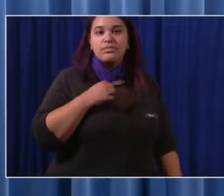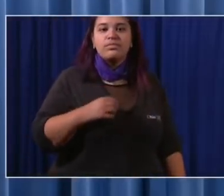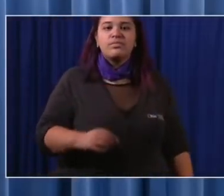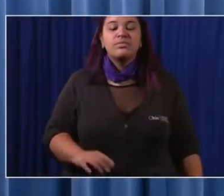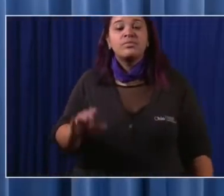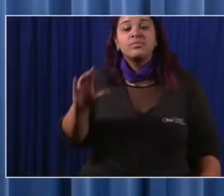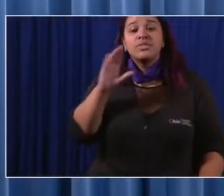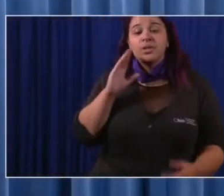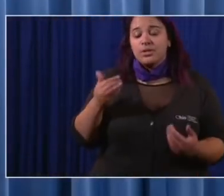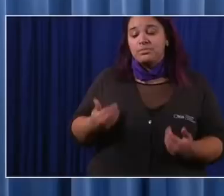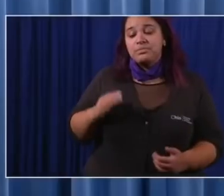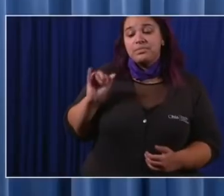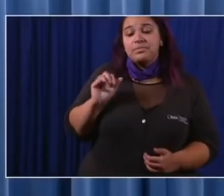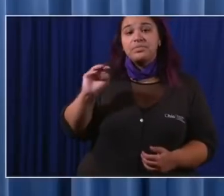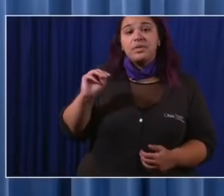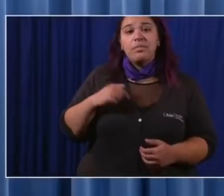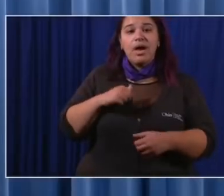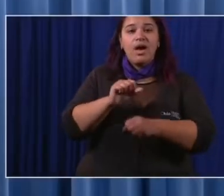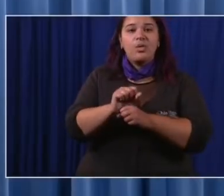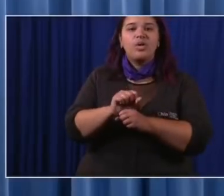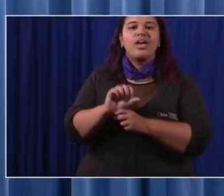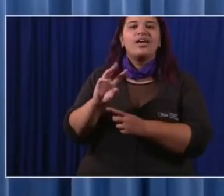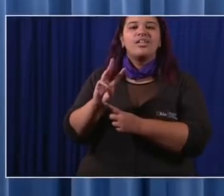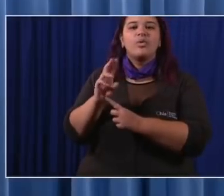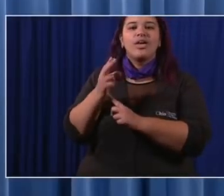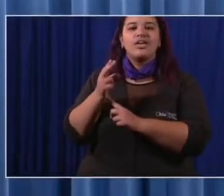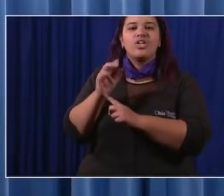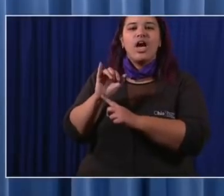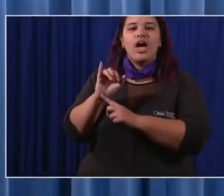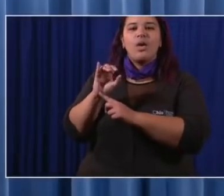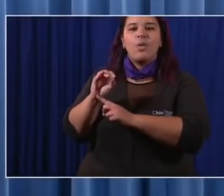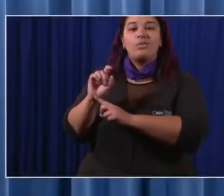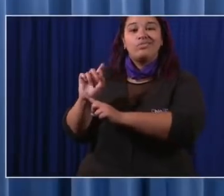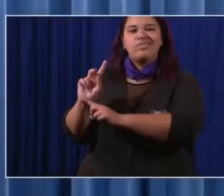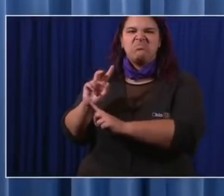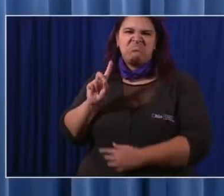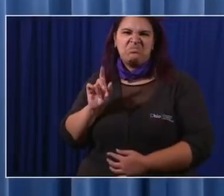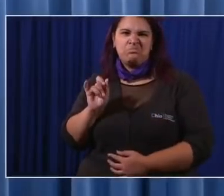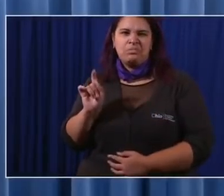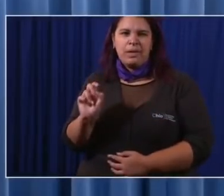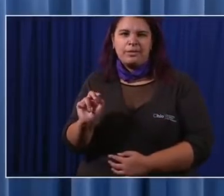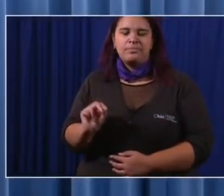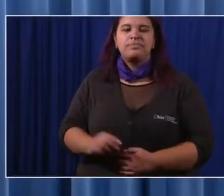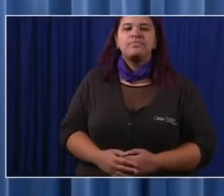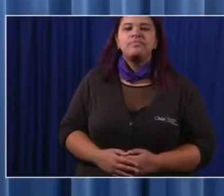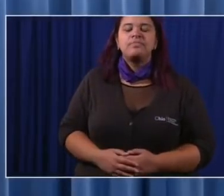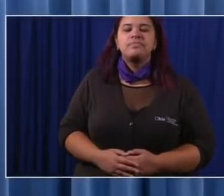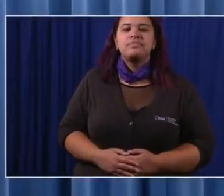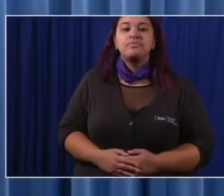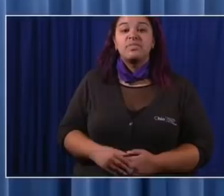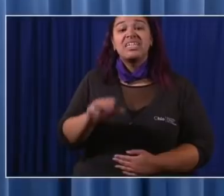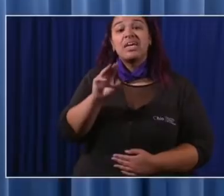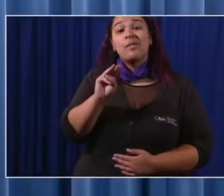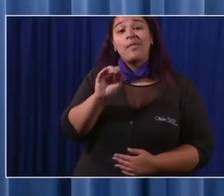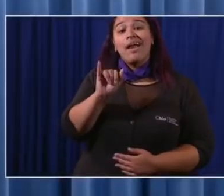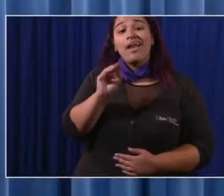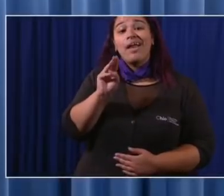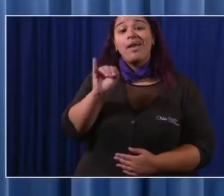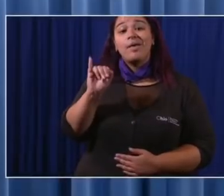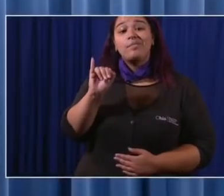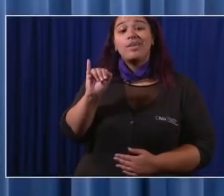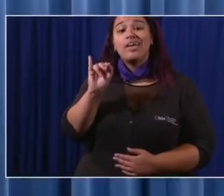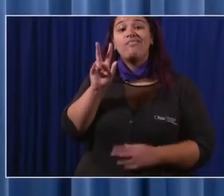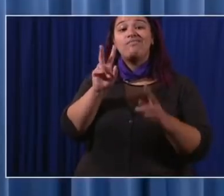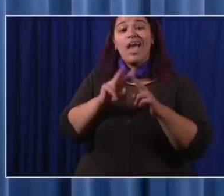Hi, Governor Jim Oddie from WHIO-TV in Dayton, Ohio. There's a certain state lawmaker from the Miami Valley who publicly